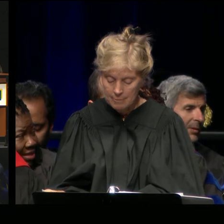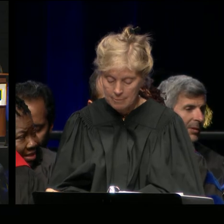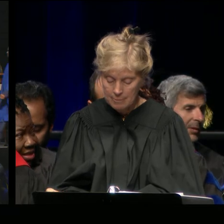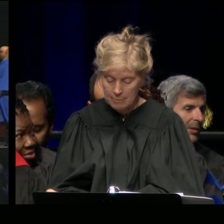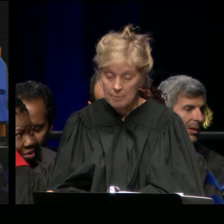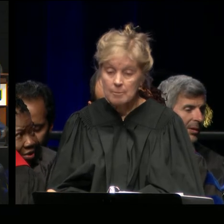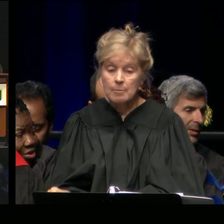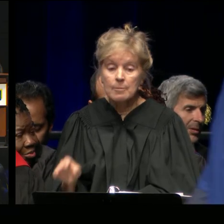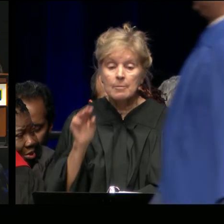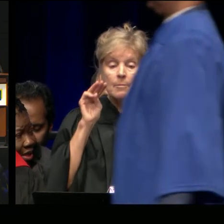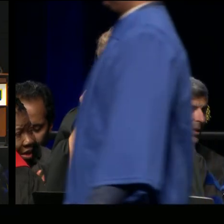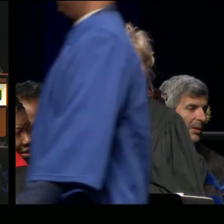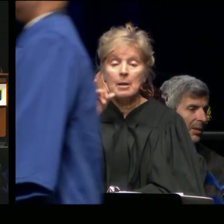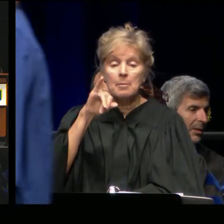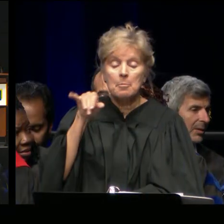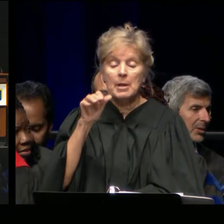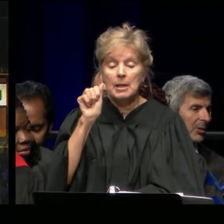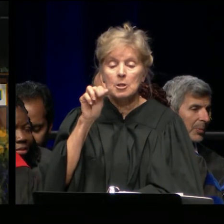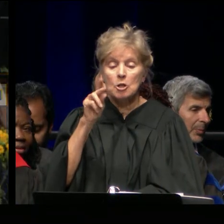Mijanur Rahman.